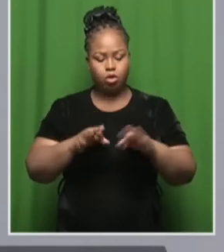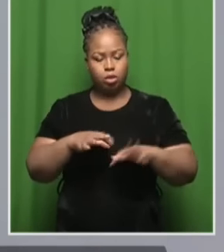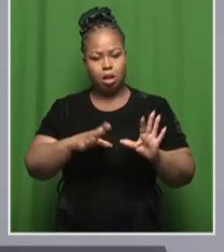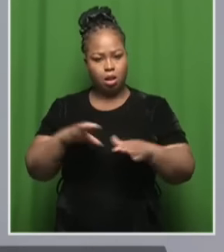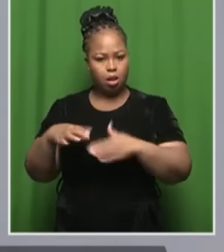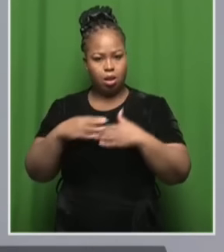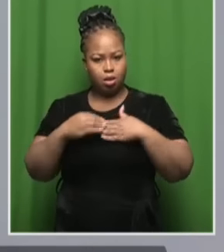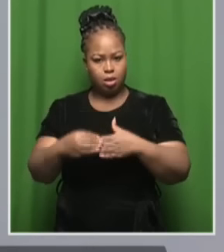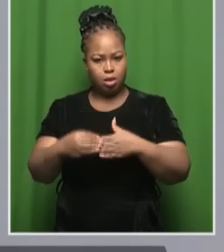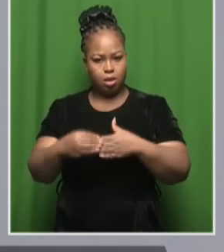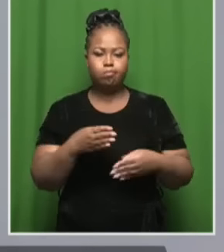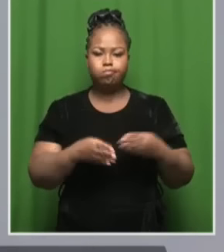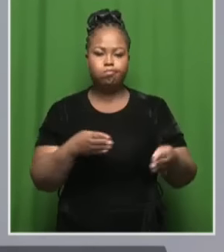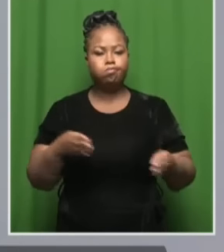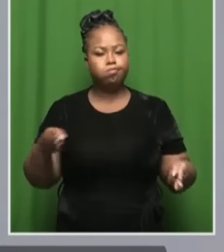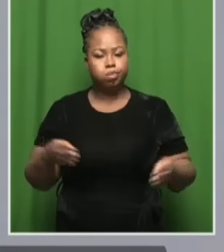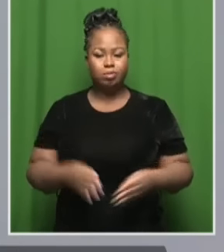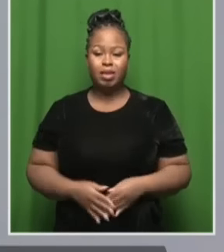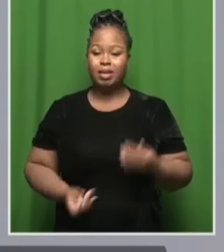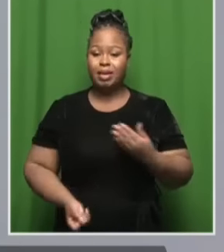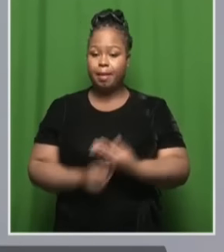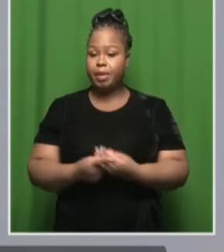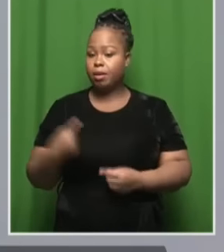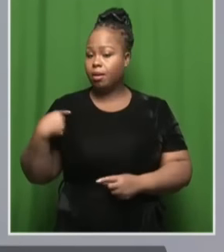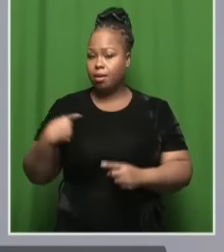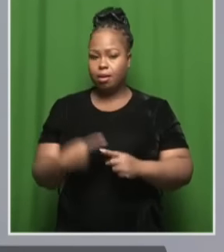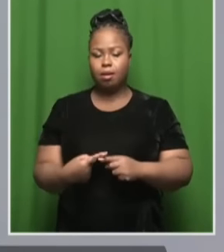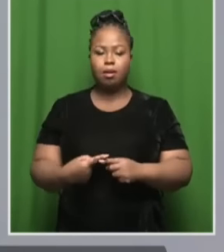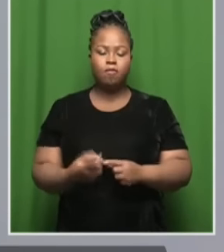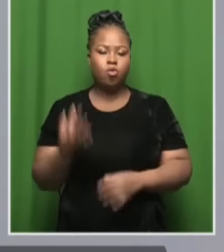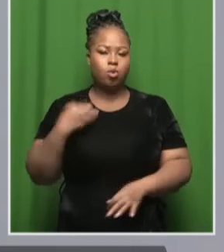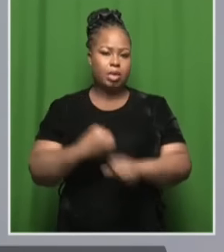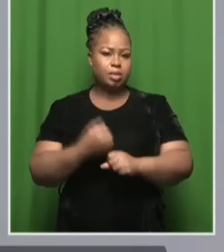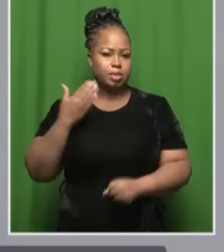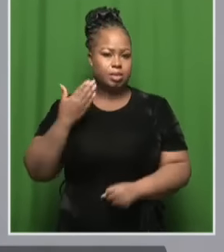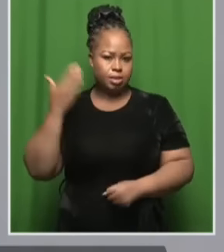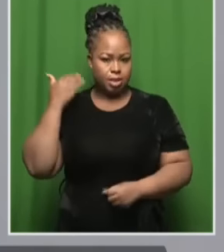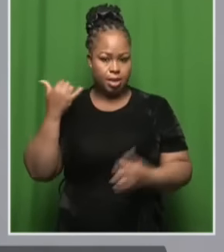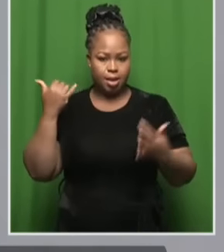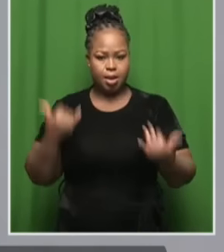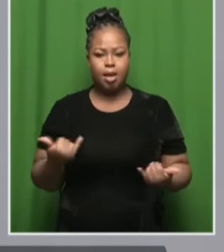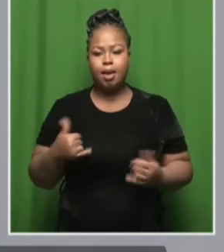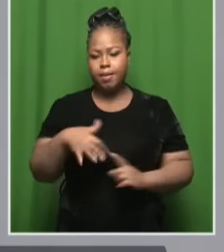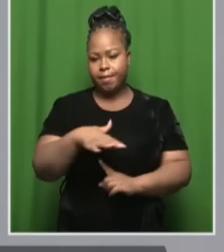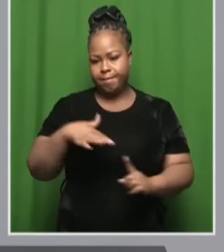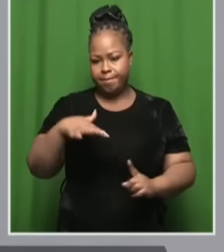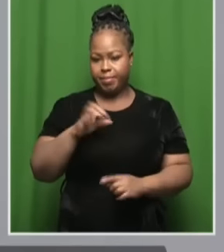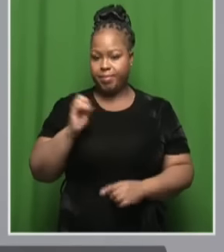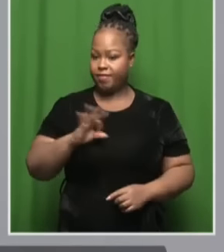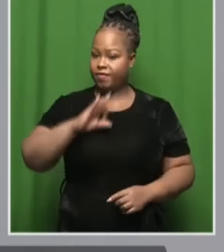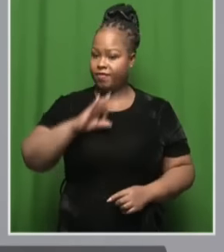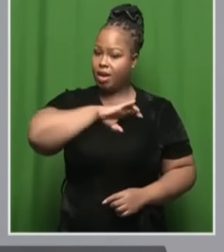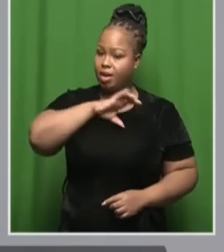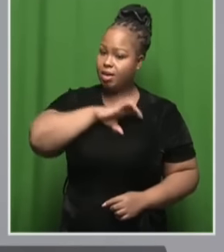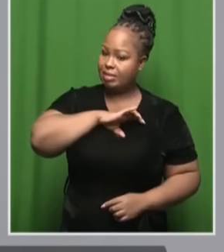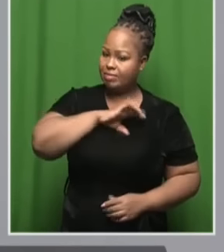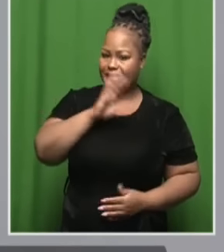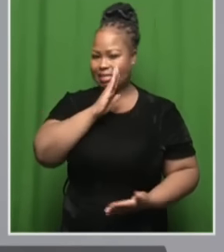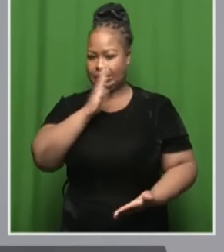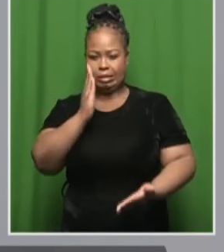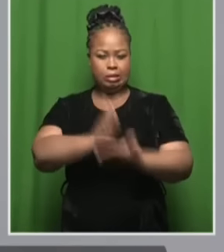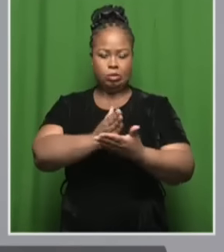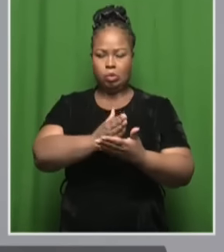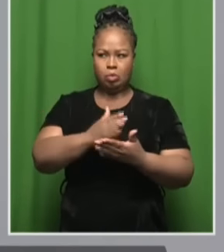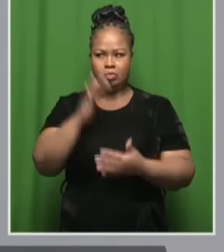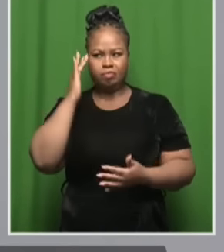the country. That has happened over the past number of years. And in a situation where a customer is not sure, not aware